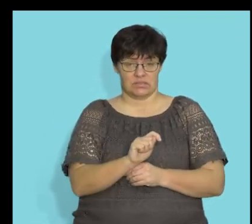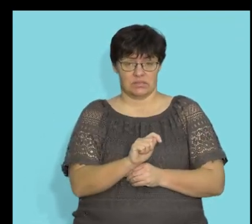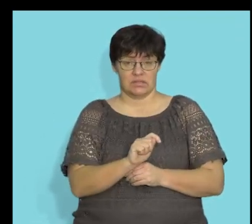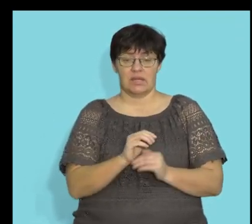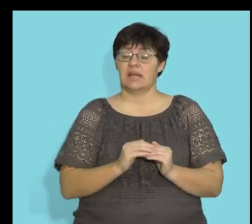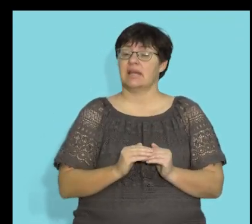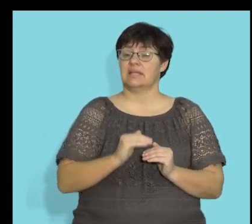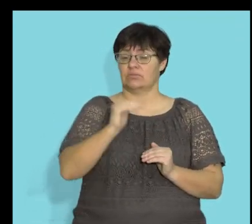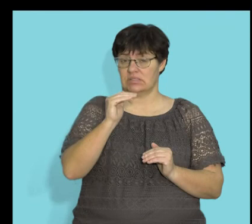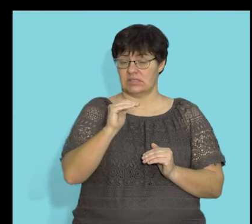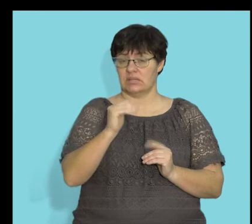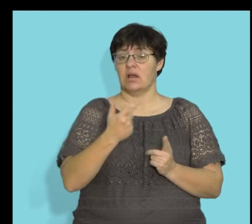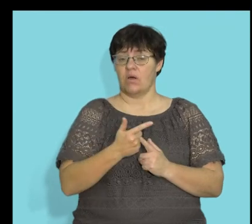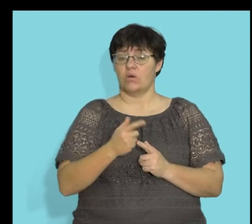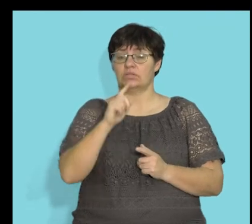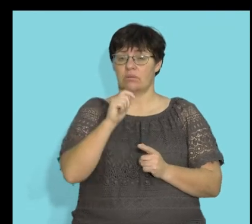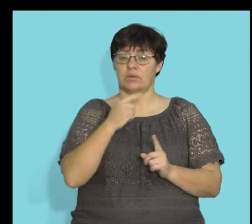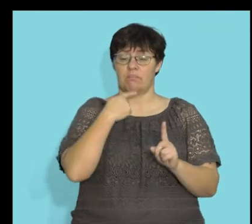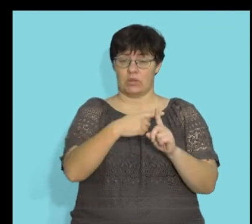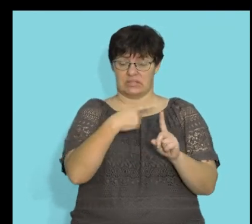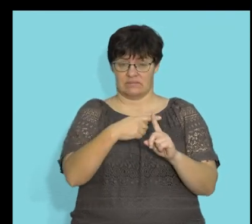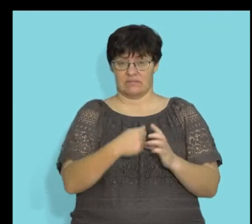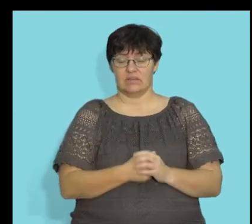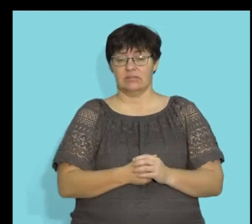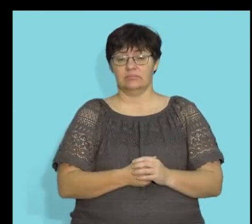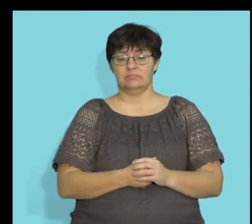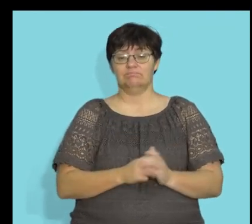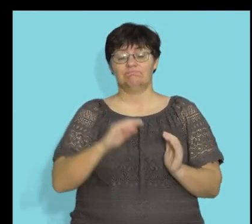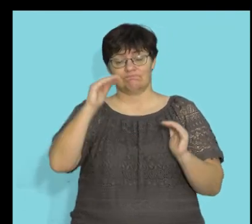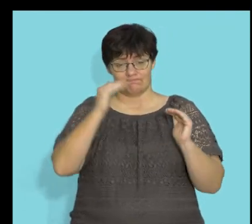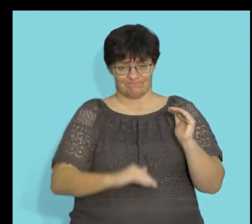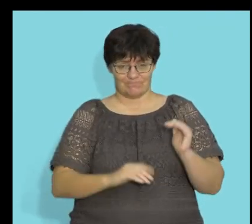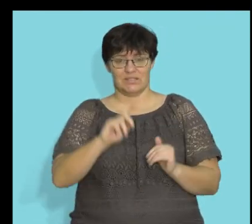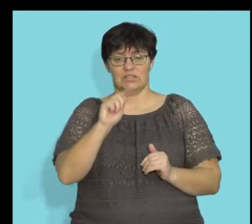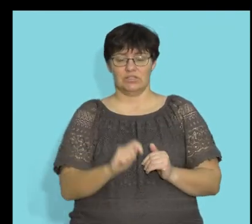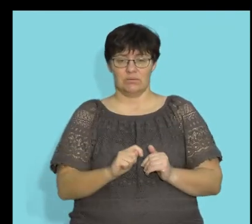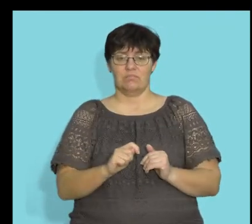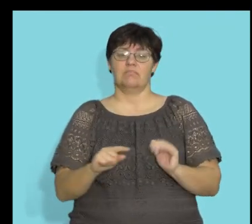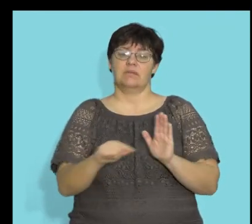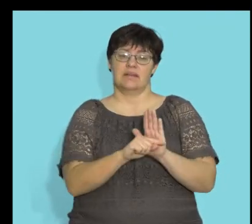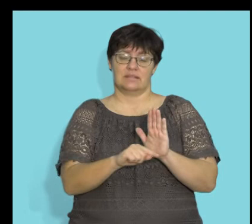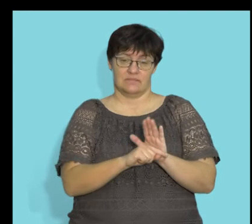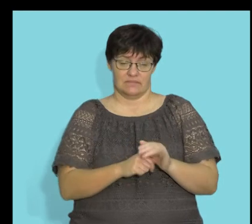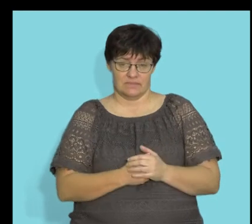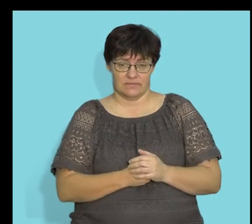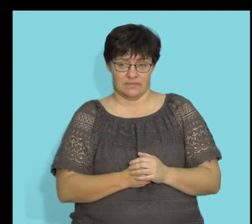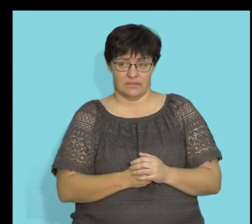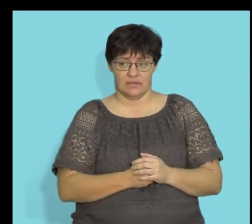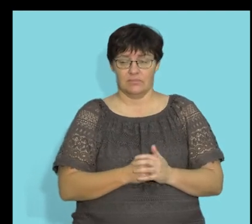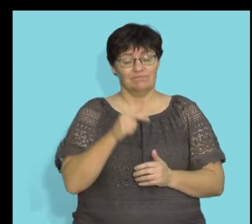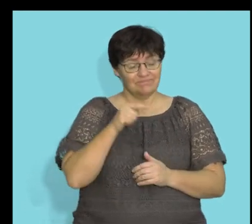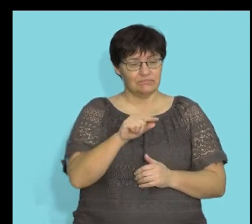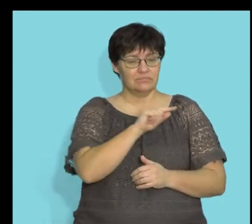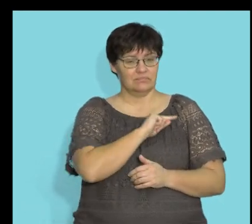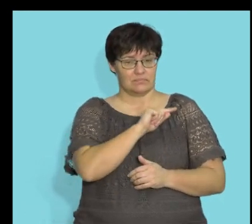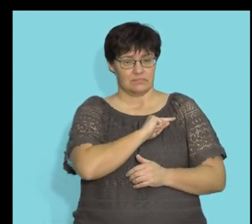terms increases when the terms are positive, and the terms decrease when the terms become negative.